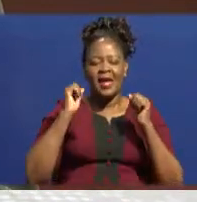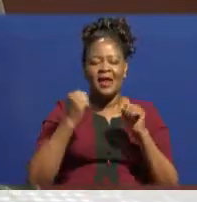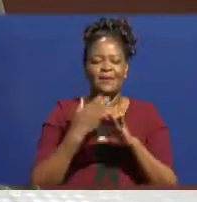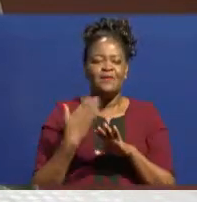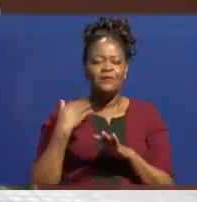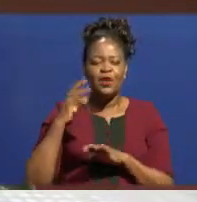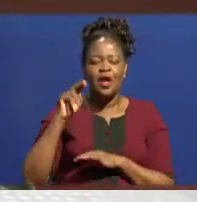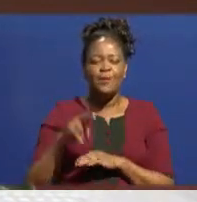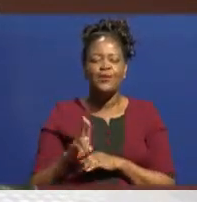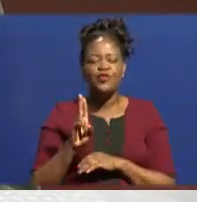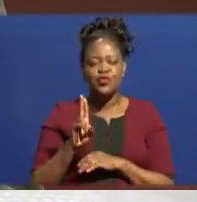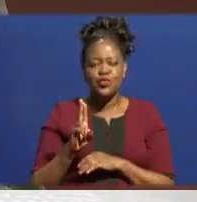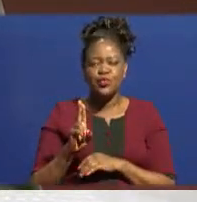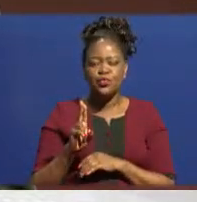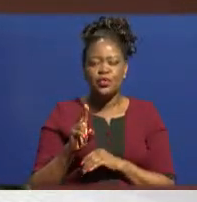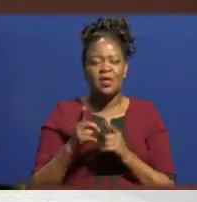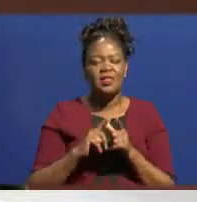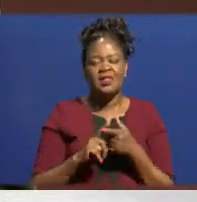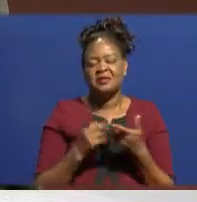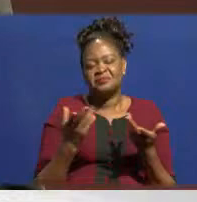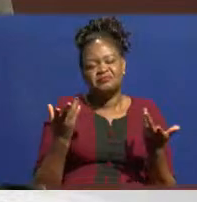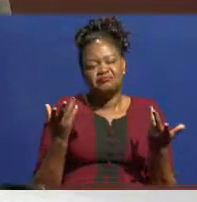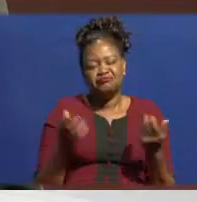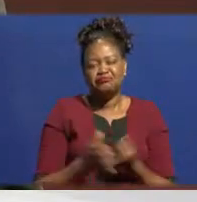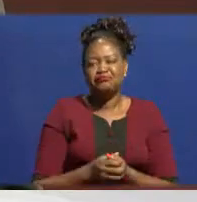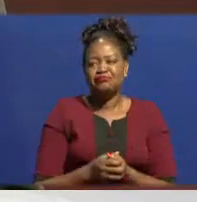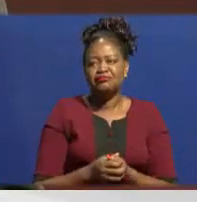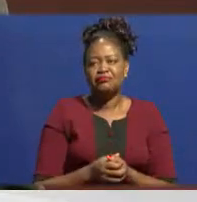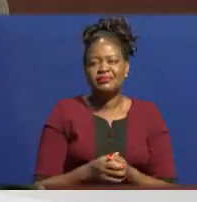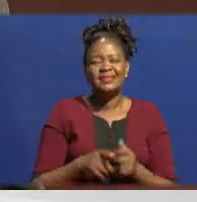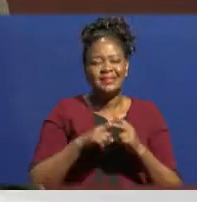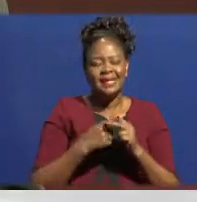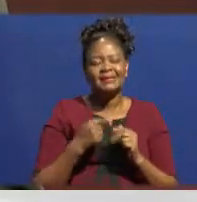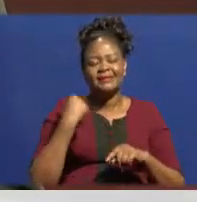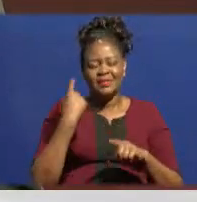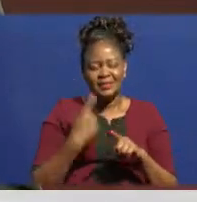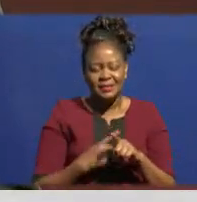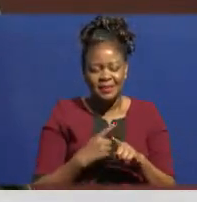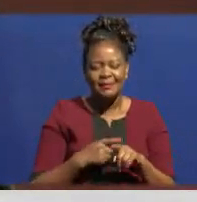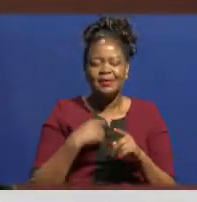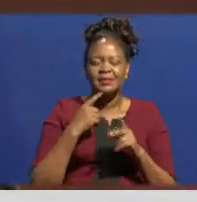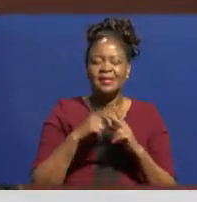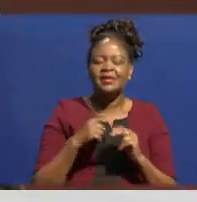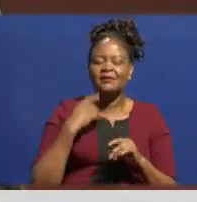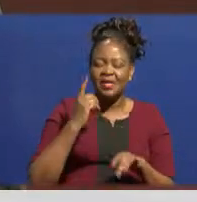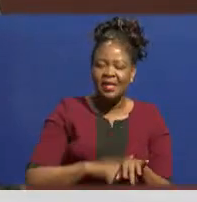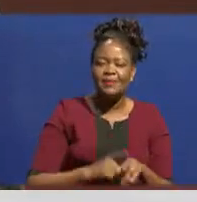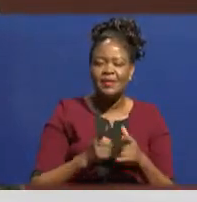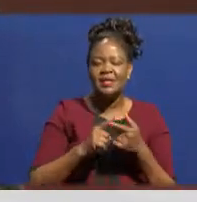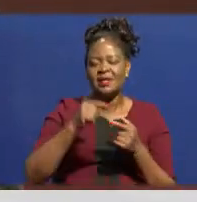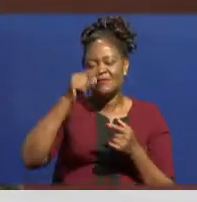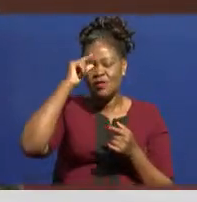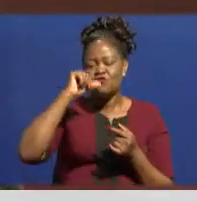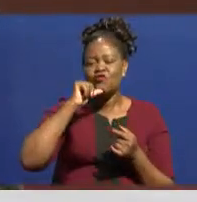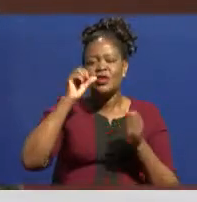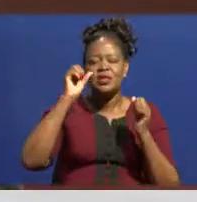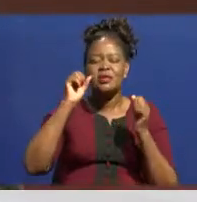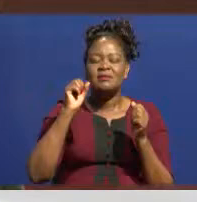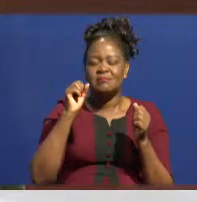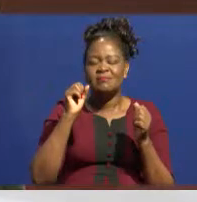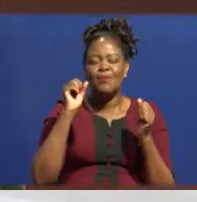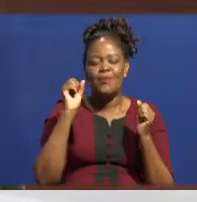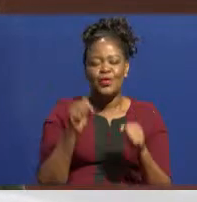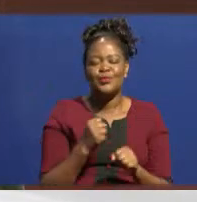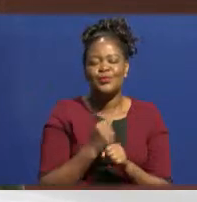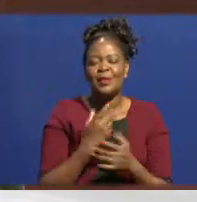the memorandum of understanding, mm-hmm. then it's like we start every other time. And if the government is not in a position to do certain